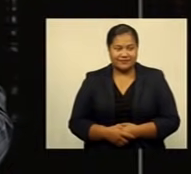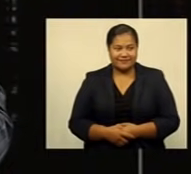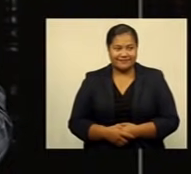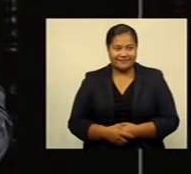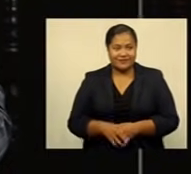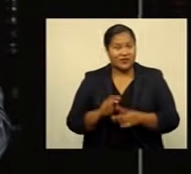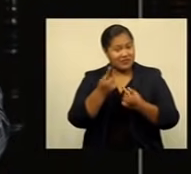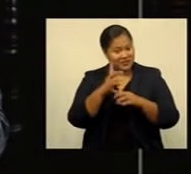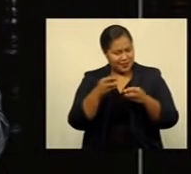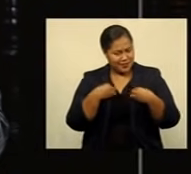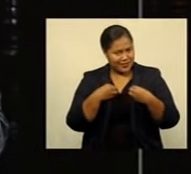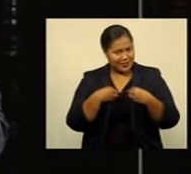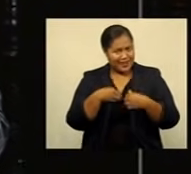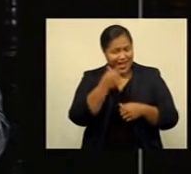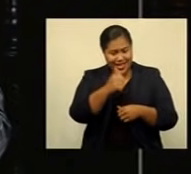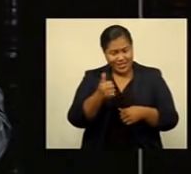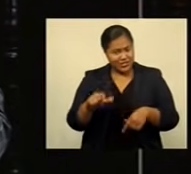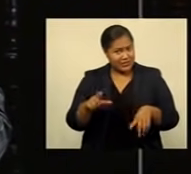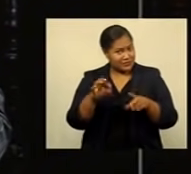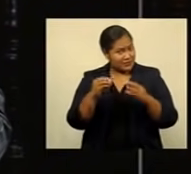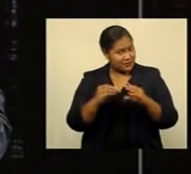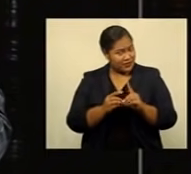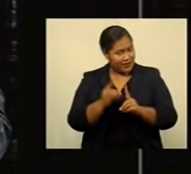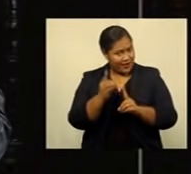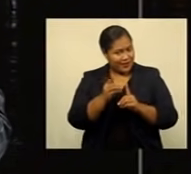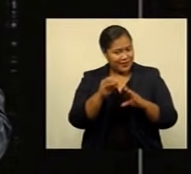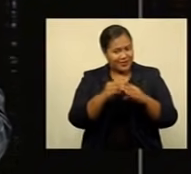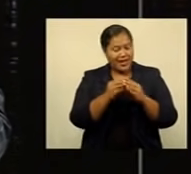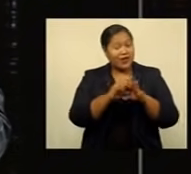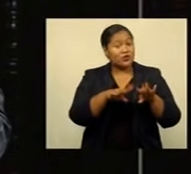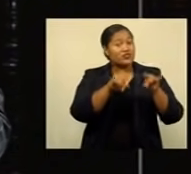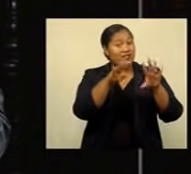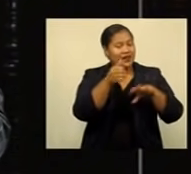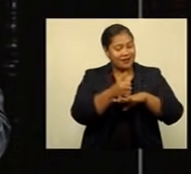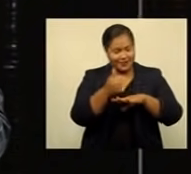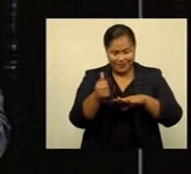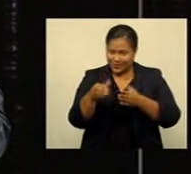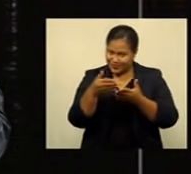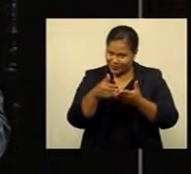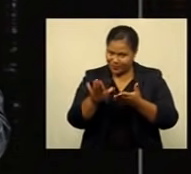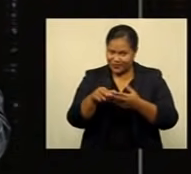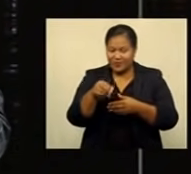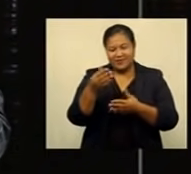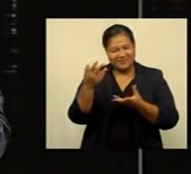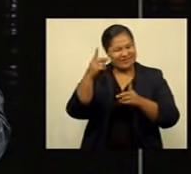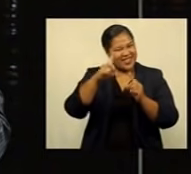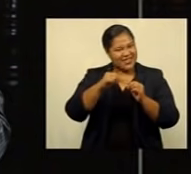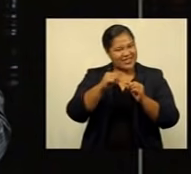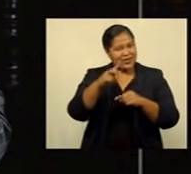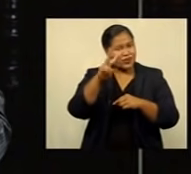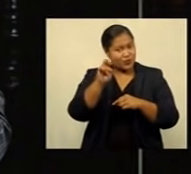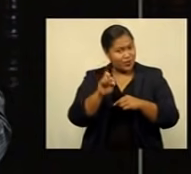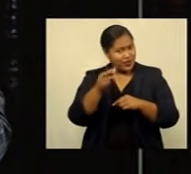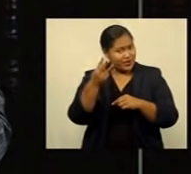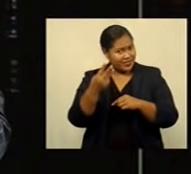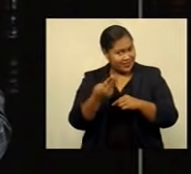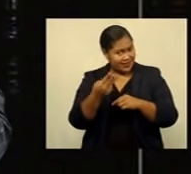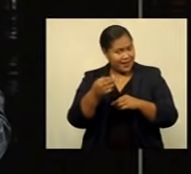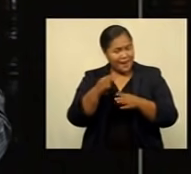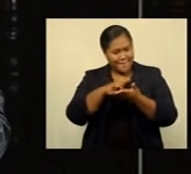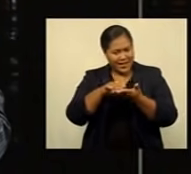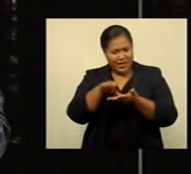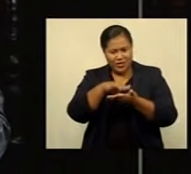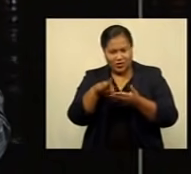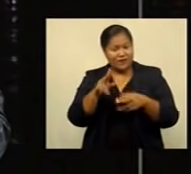First up in business, the Asian Development Bank and the Australian government have approved an additional $2.39 million for Fiji and 6